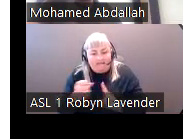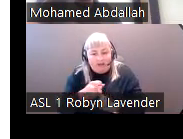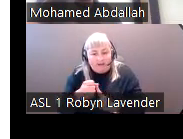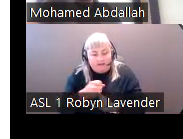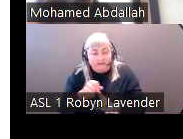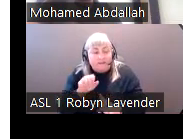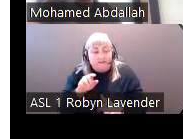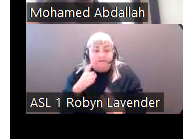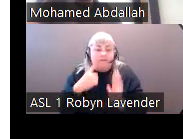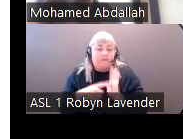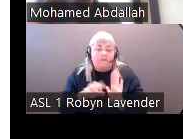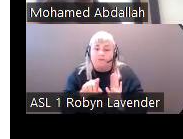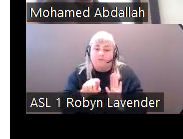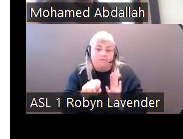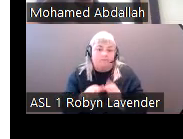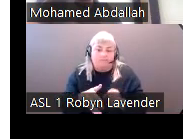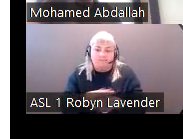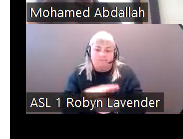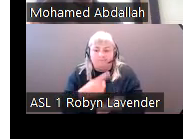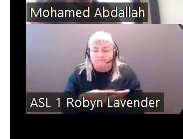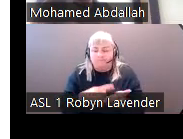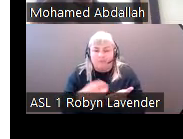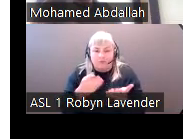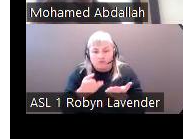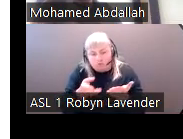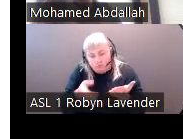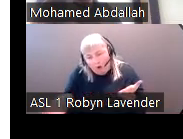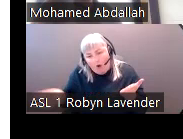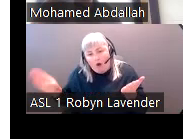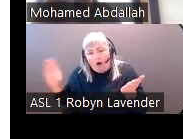you're covering a, it seems like quite a broad swath of people.